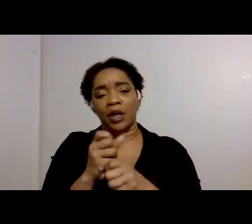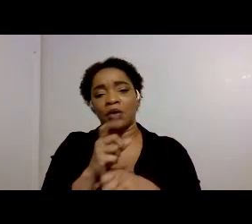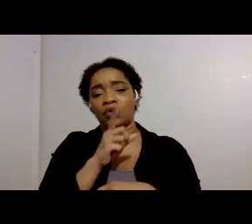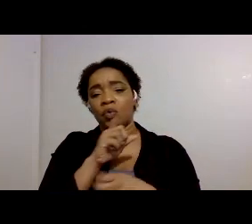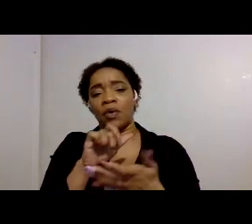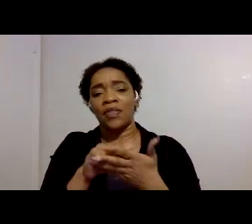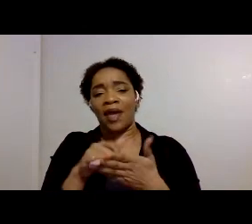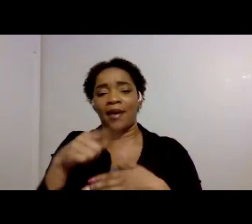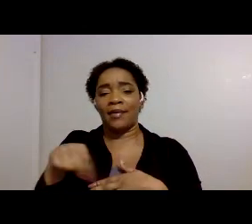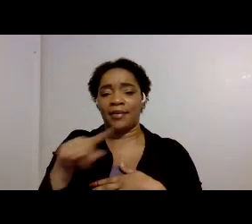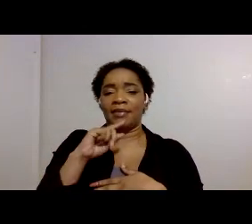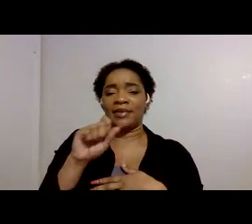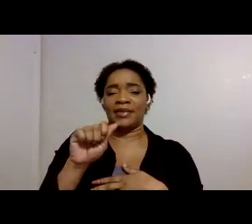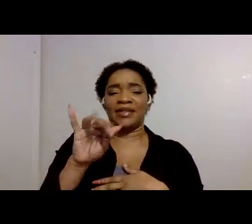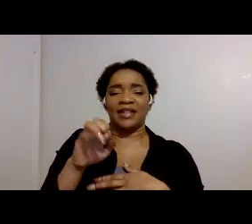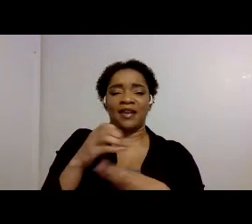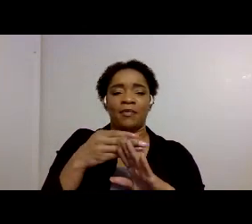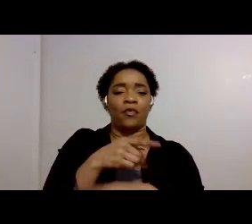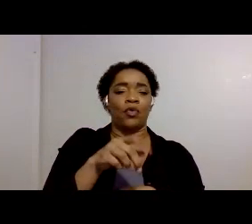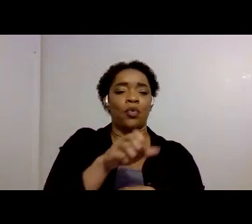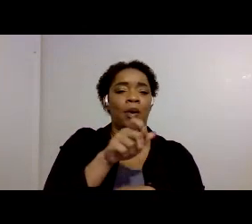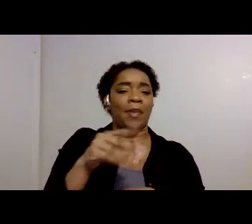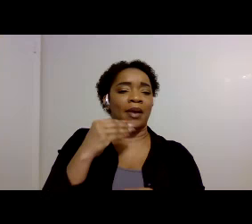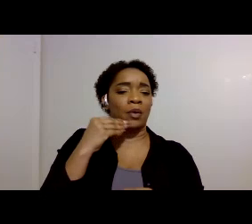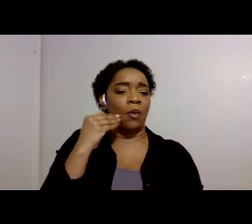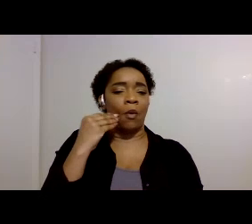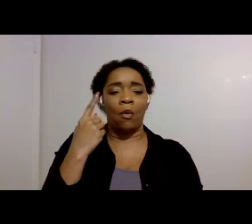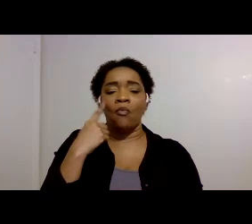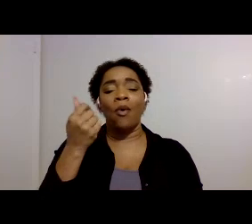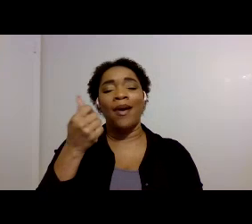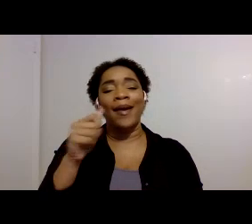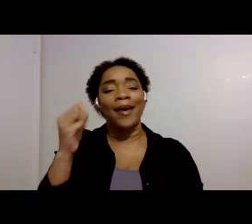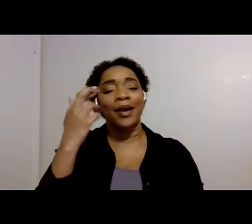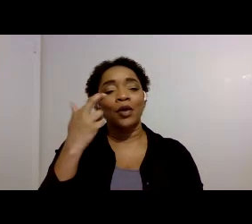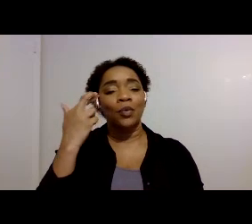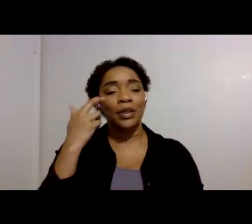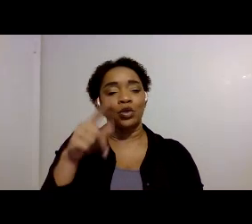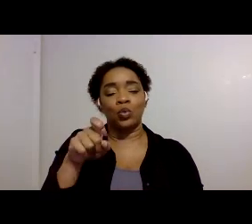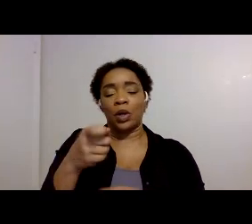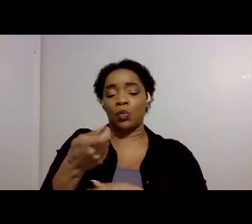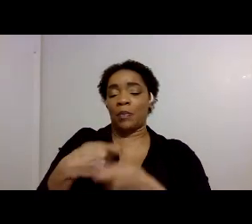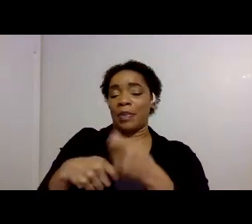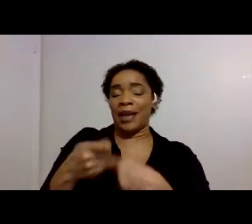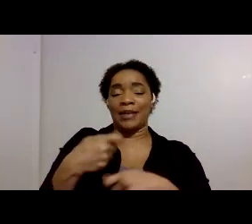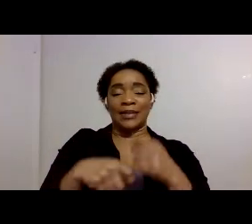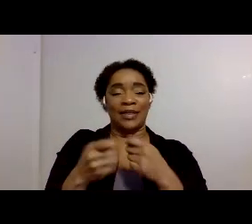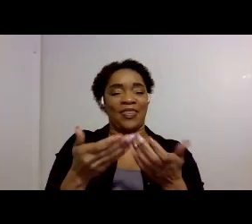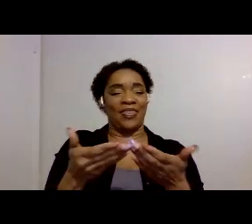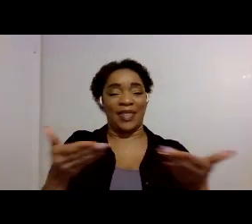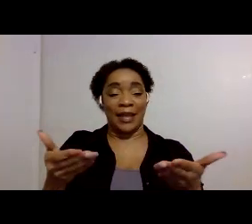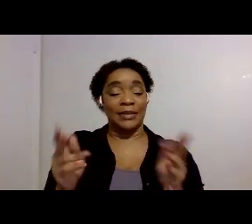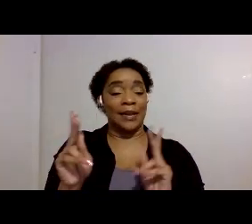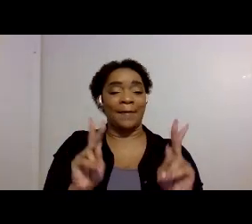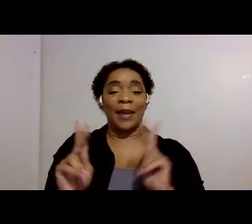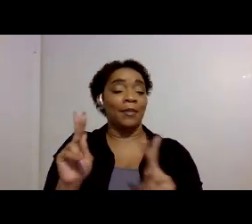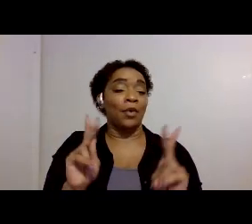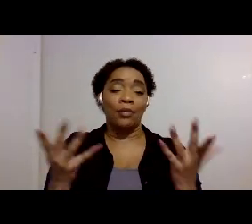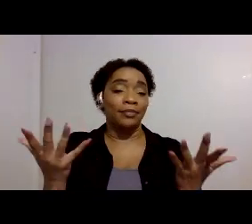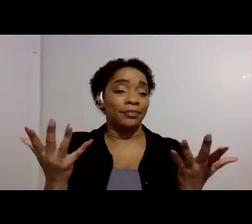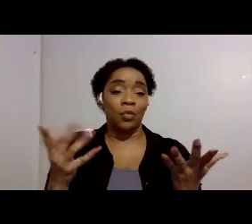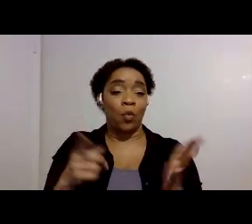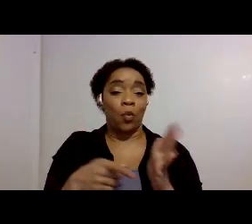just, hey, you left something on the things can be replaced, people can't. So we don't want to run back in just for material items